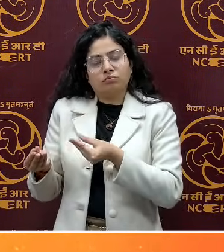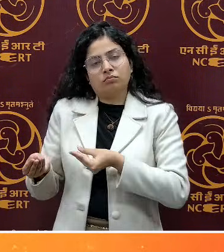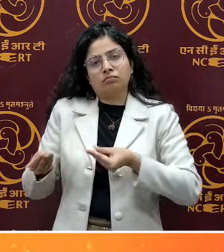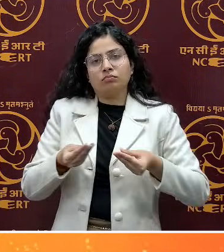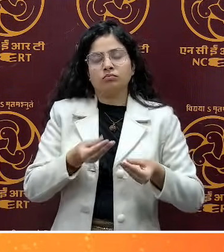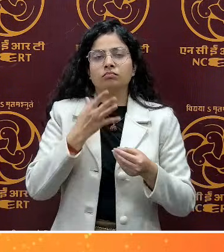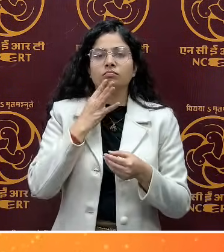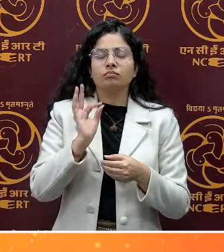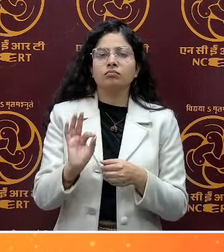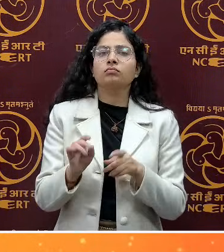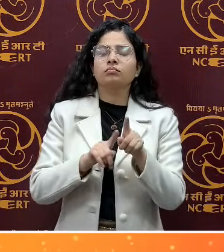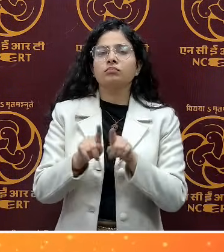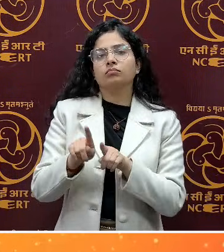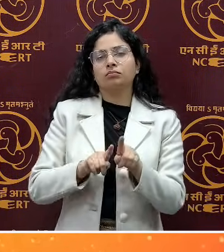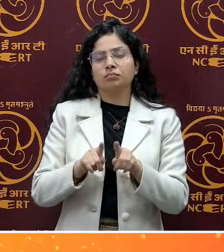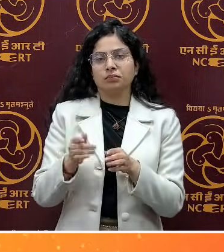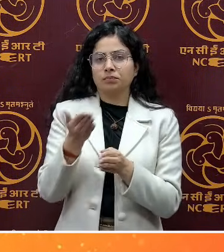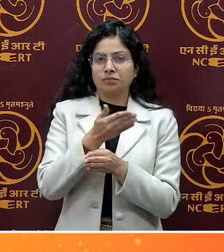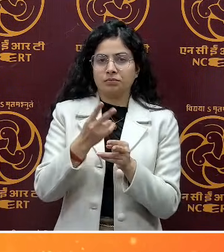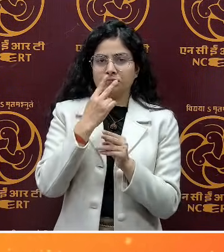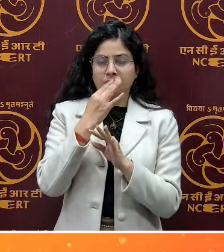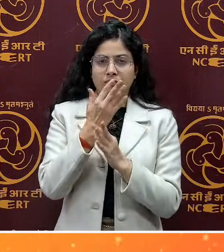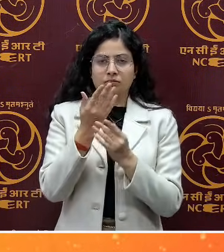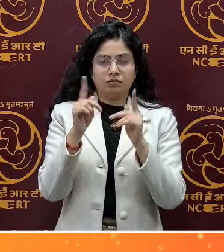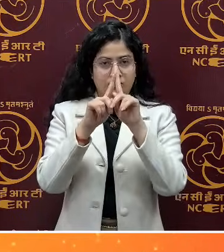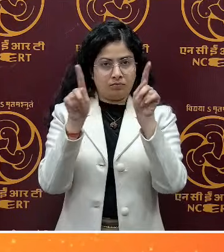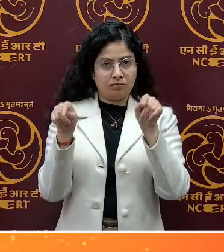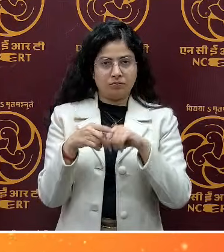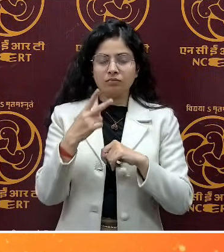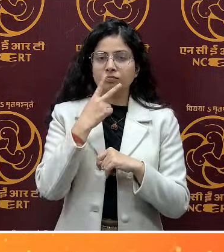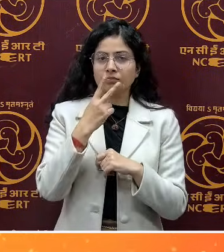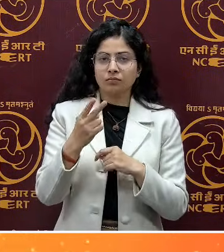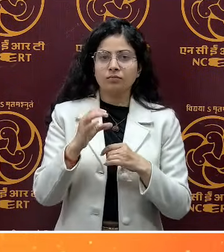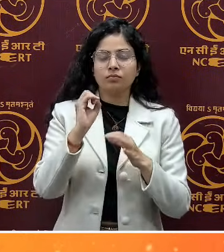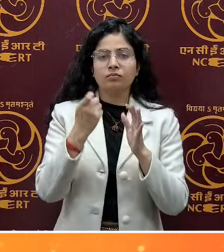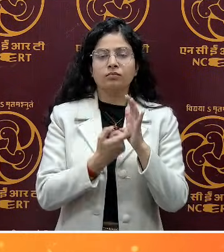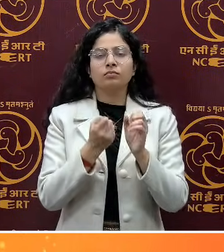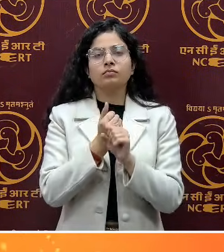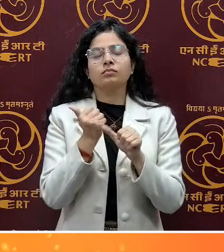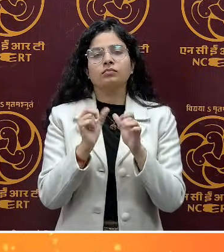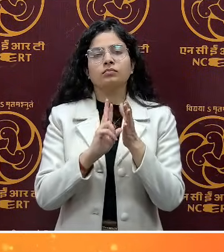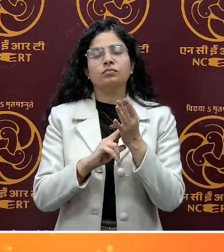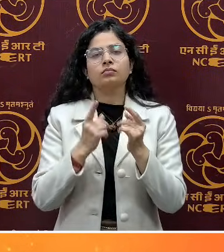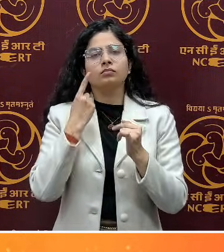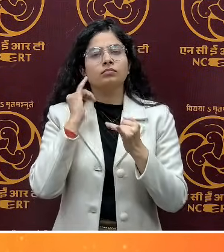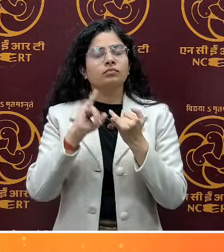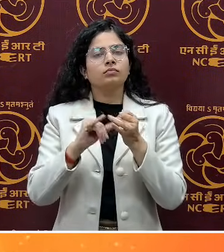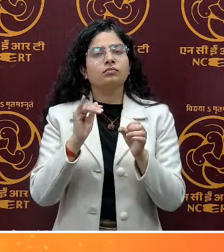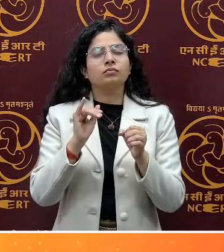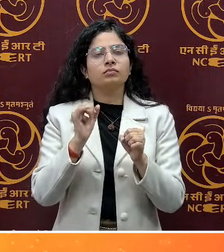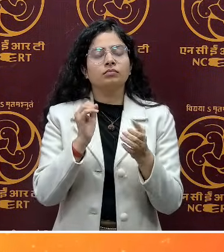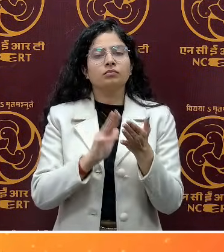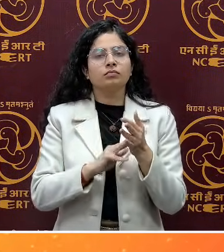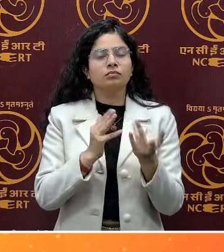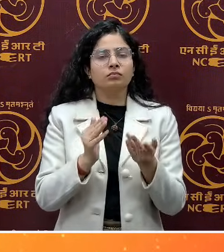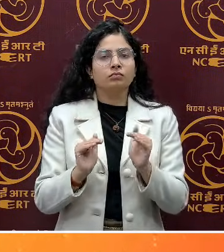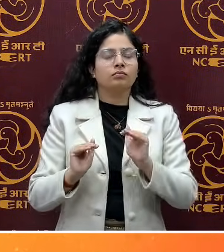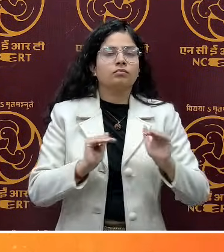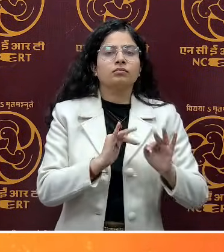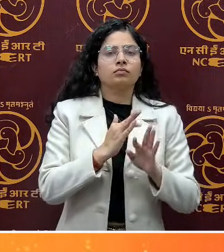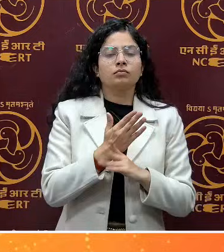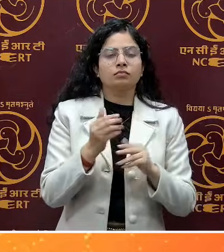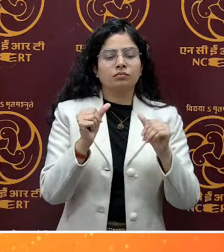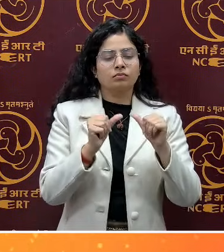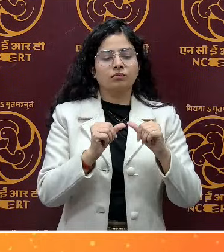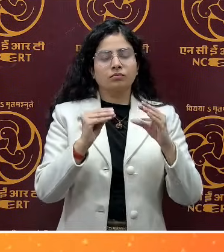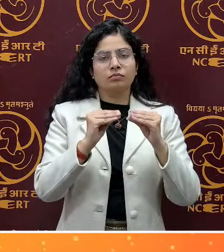right? So like we see here on the slide, so organism, it depends on the abiotic factors.